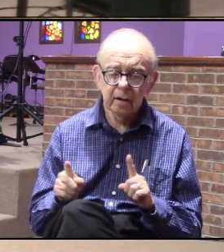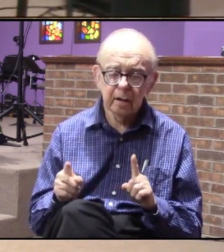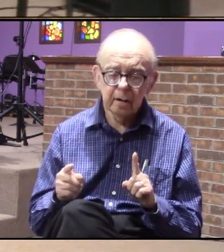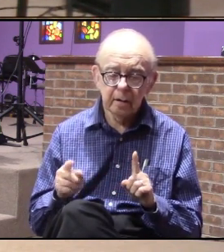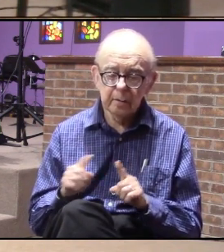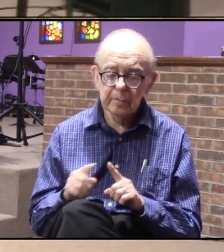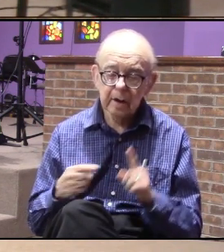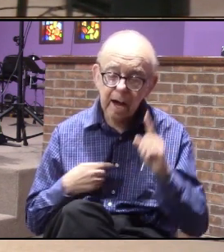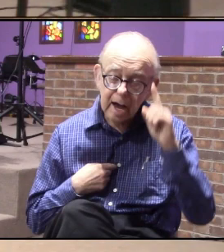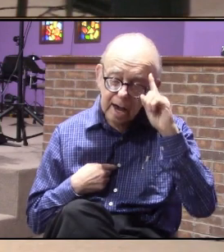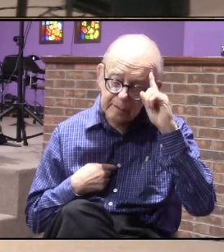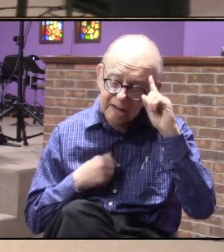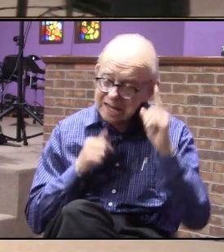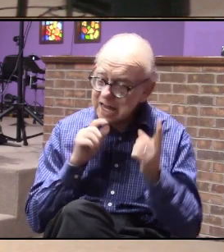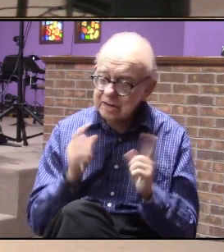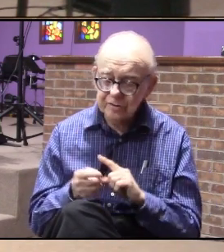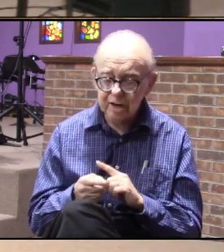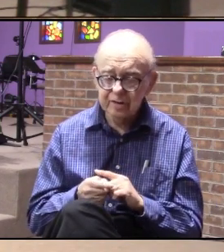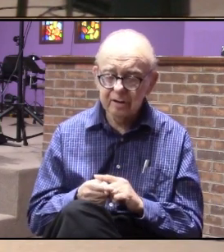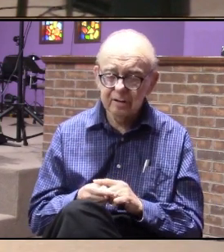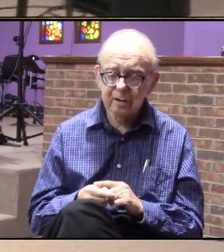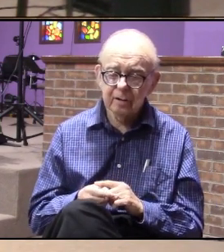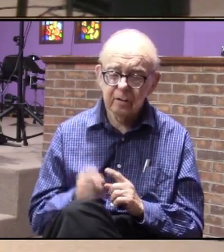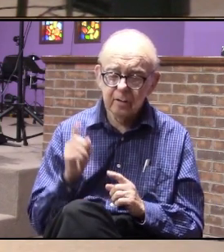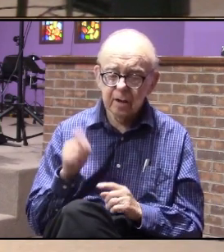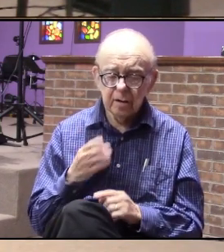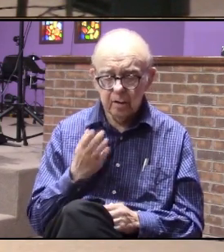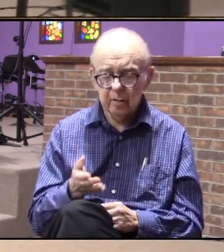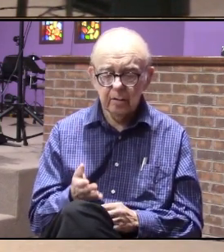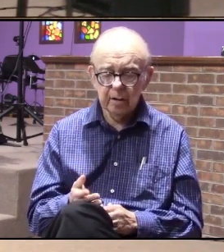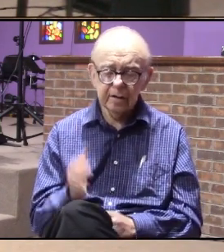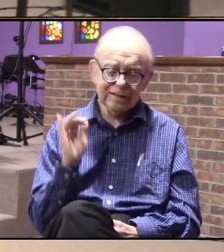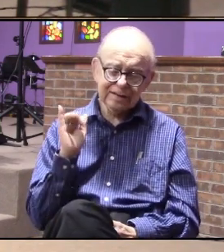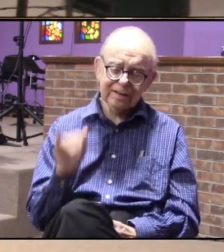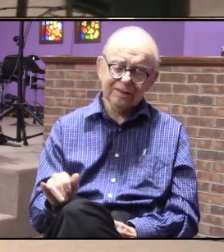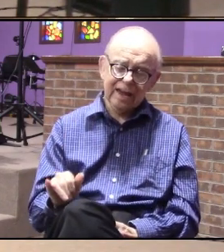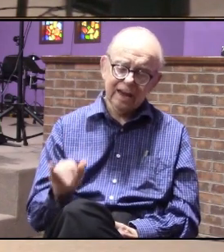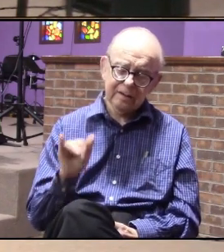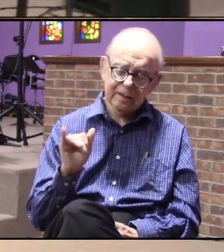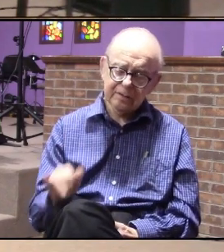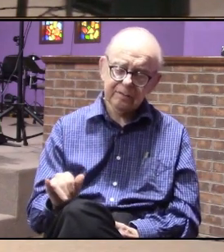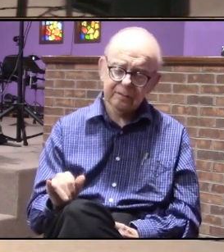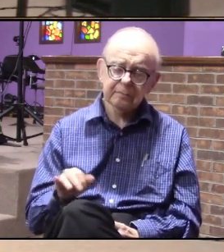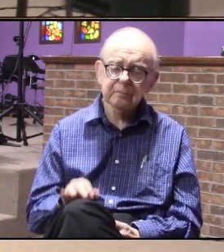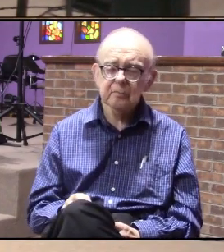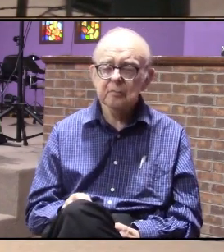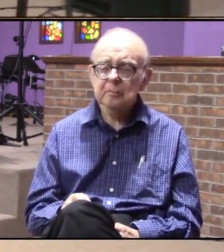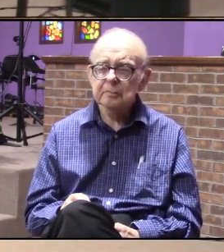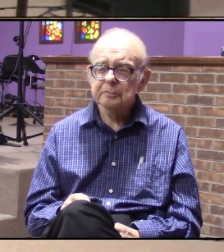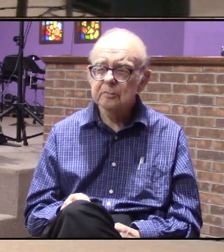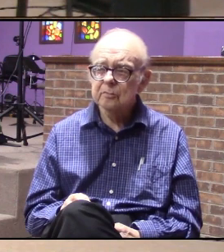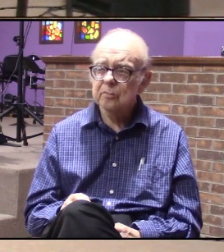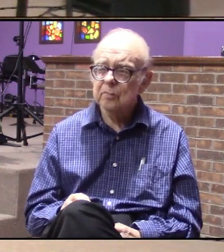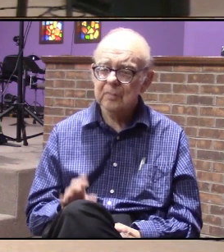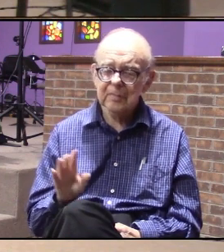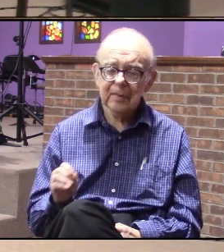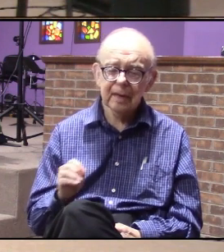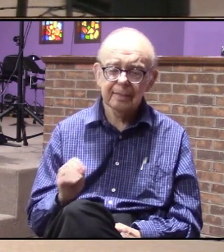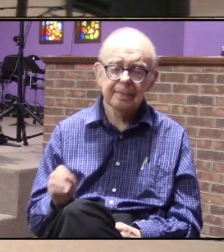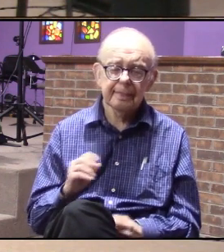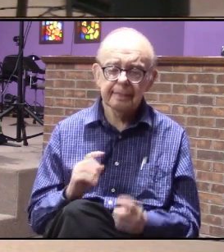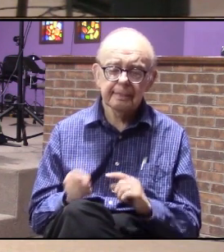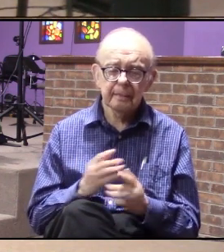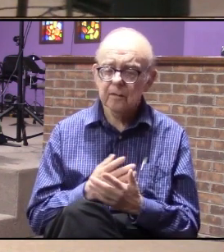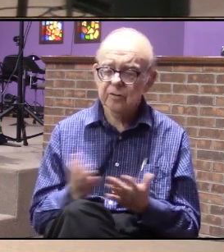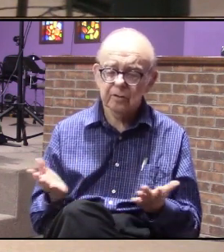not changing. And so I need you to remain steadfast and not be changing